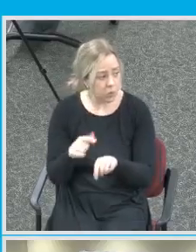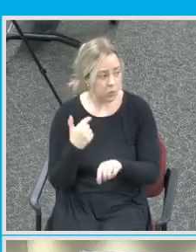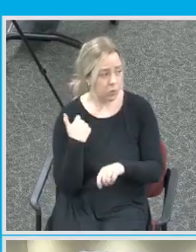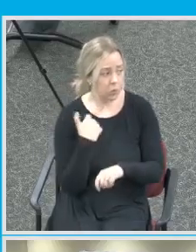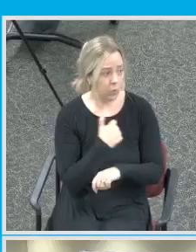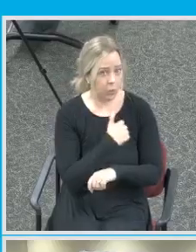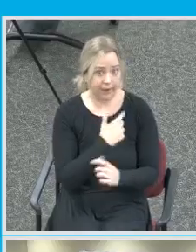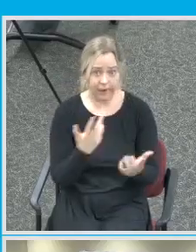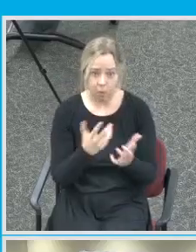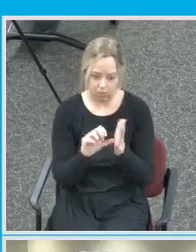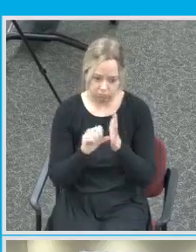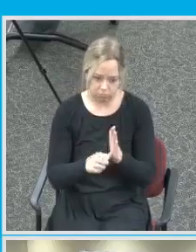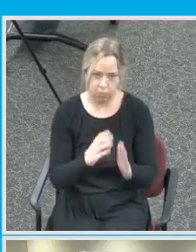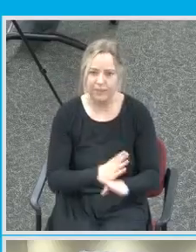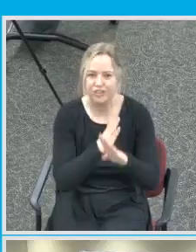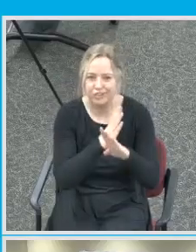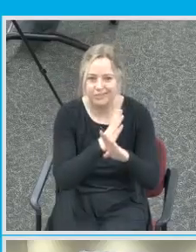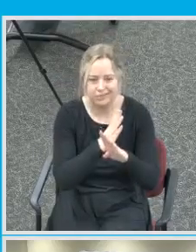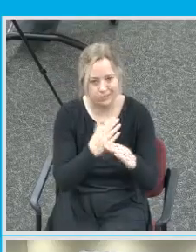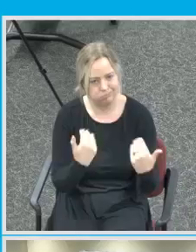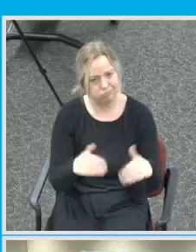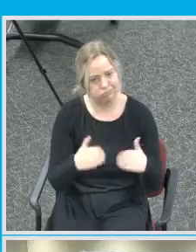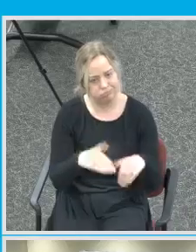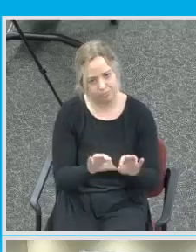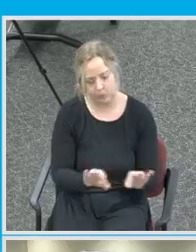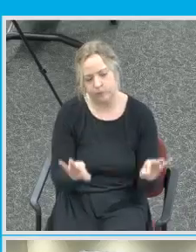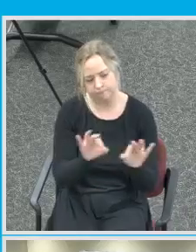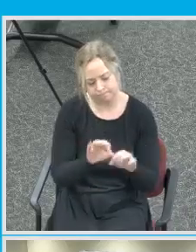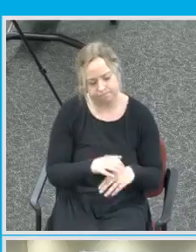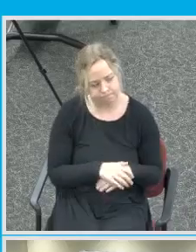practice prevention. I mean, there's some opportunities there.